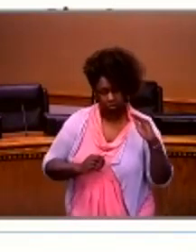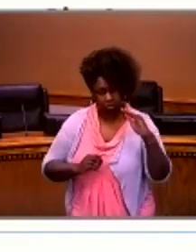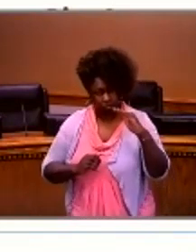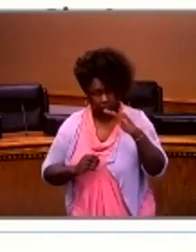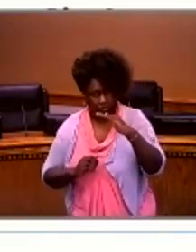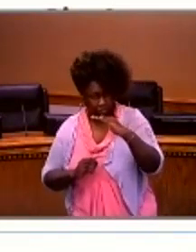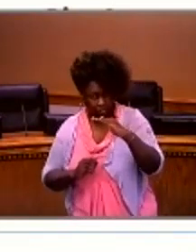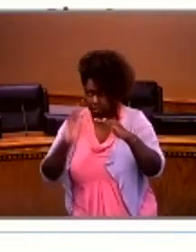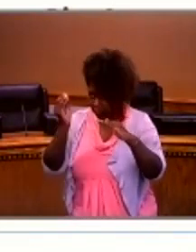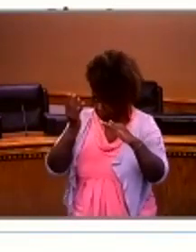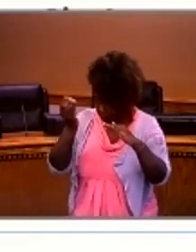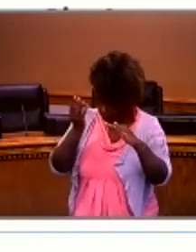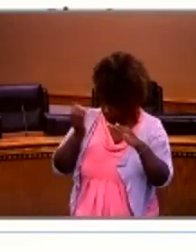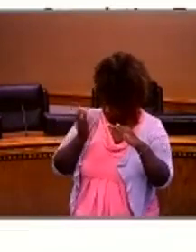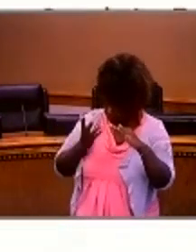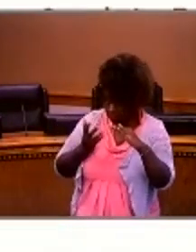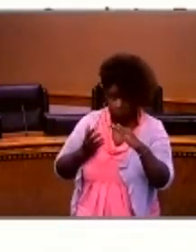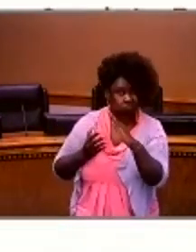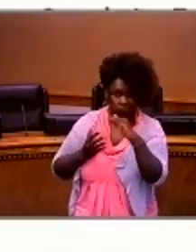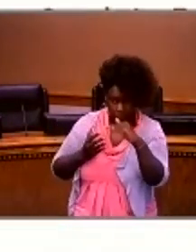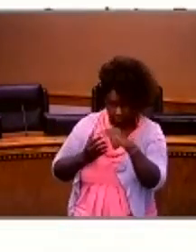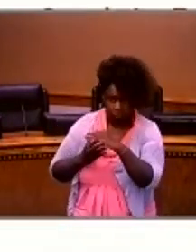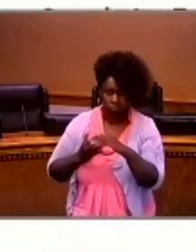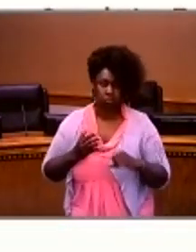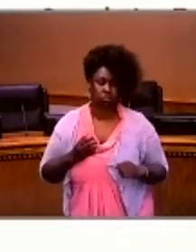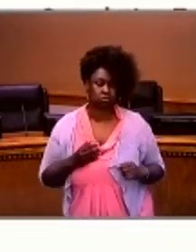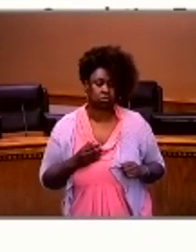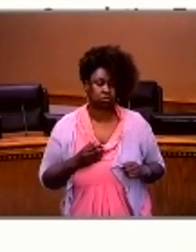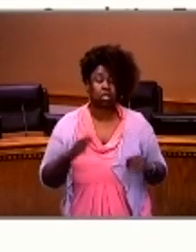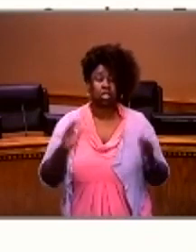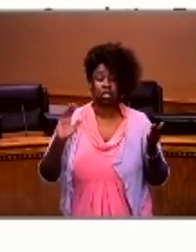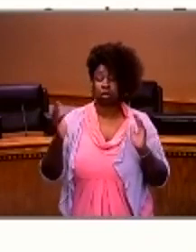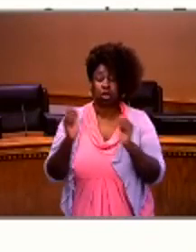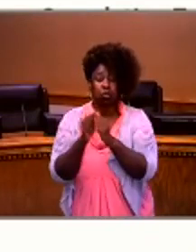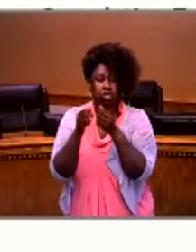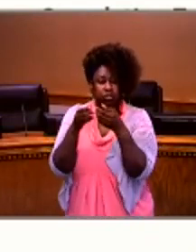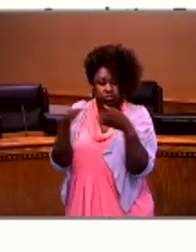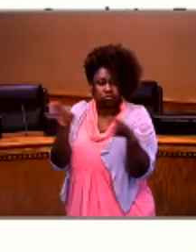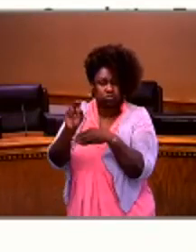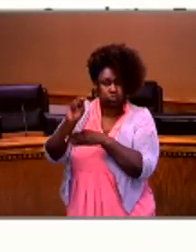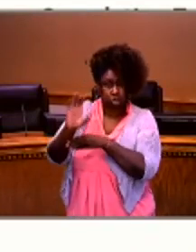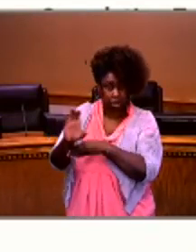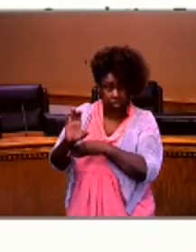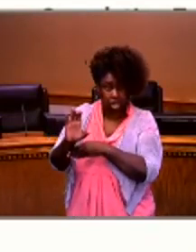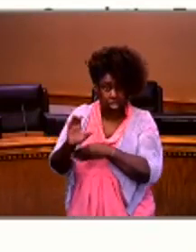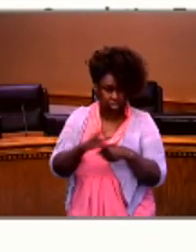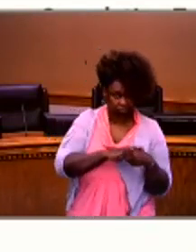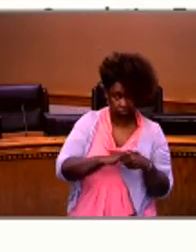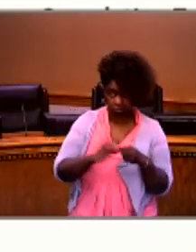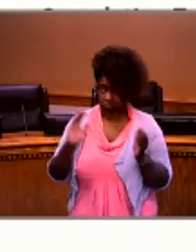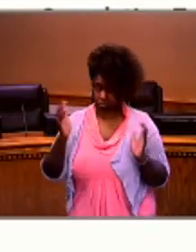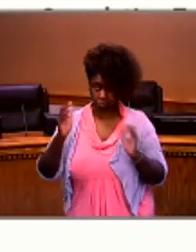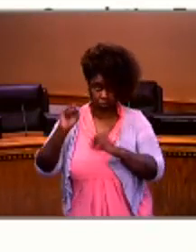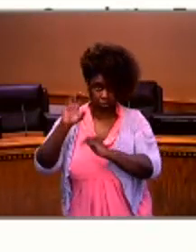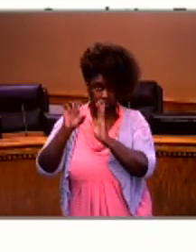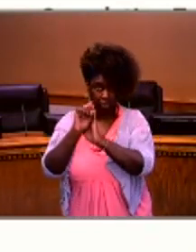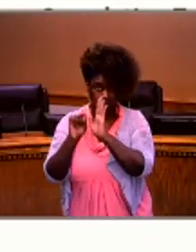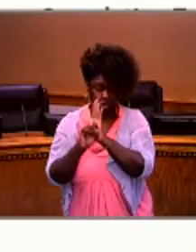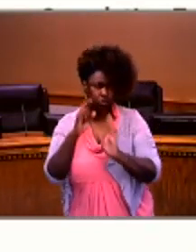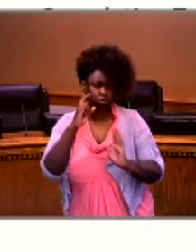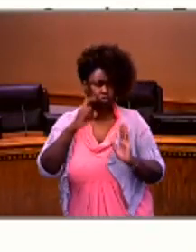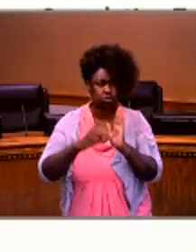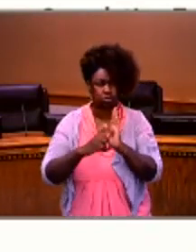the curve. Here's the comparable state curve, cumulative number of COVID-19 cases by date of specimen collection. And you can